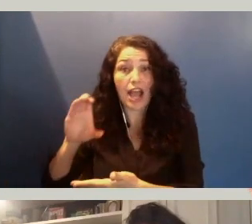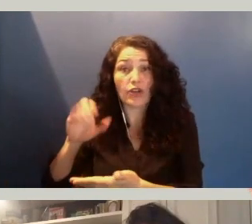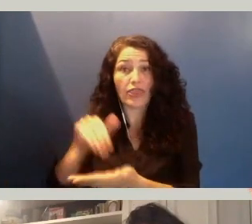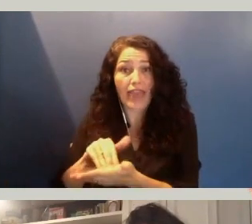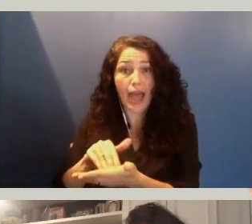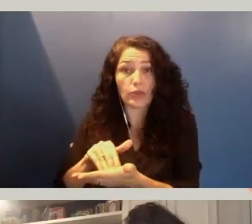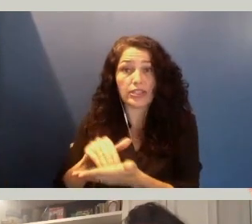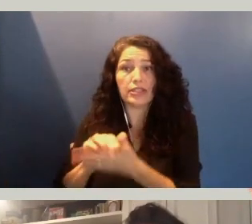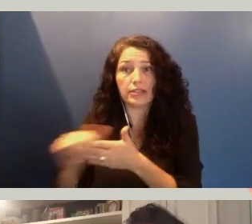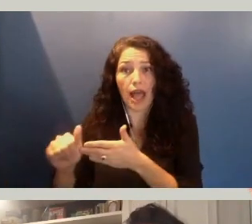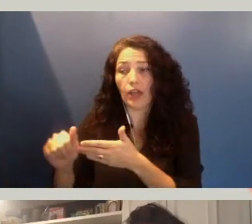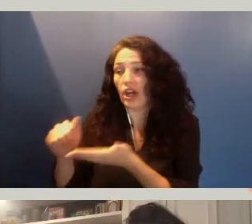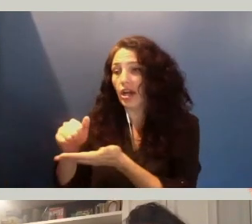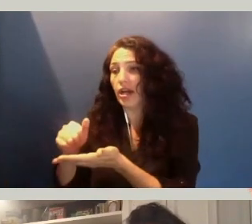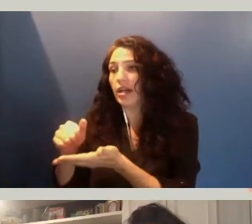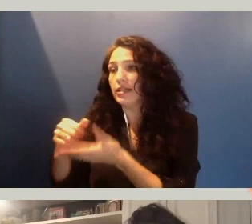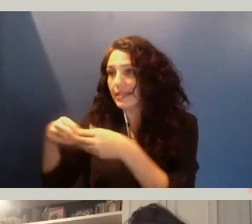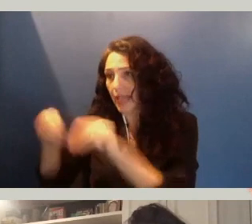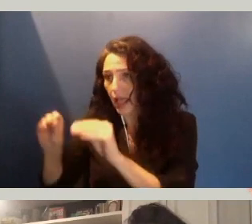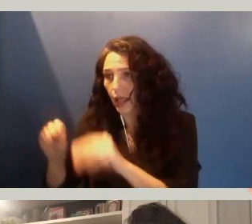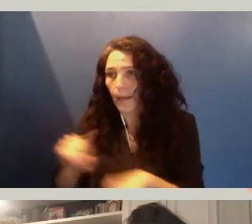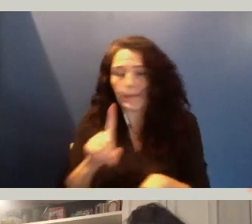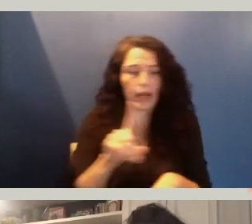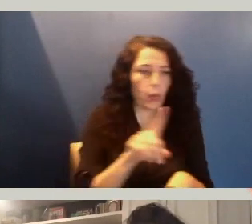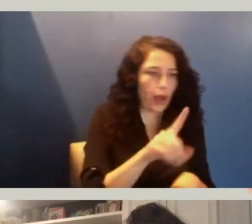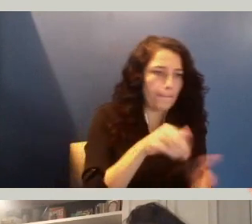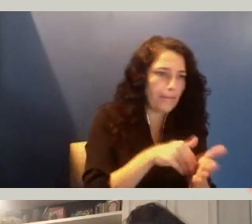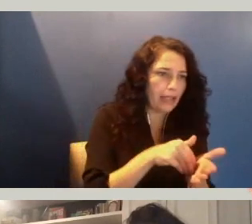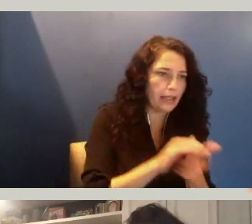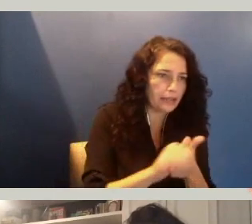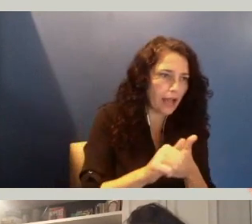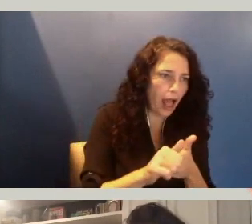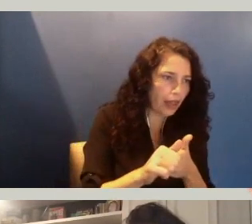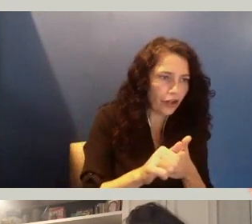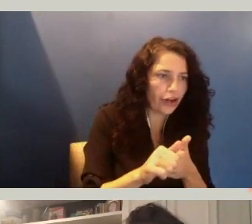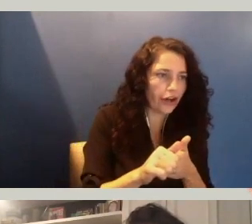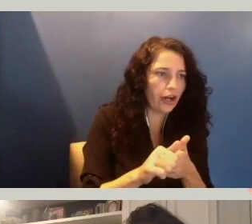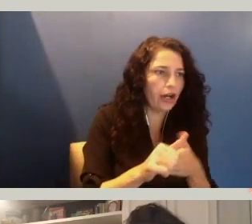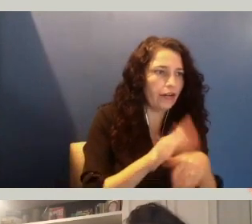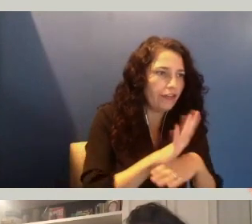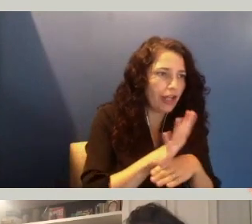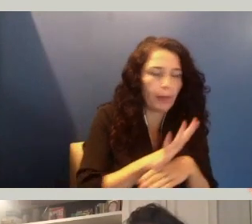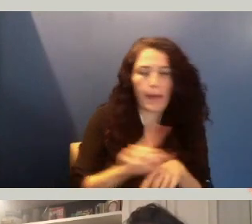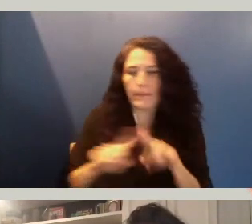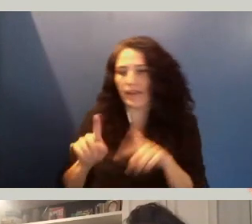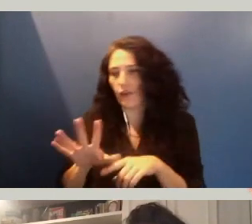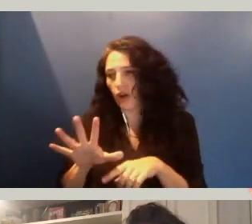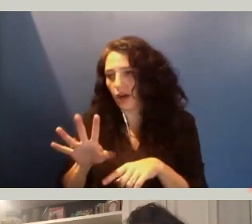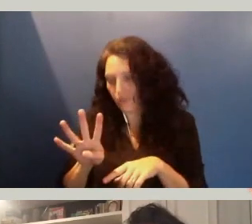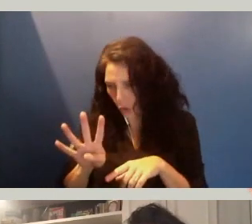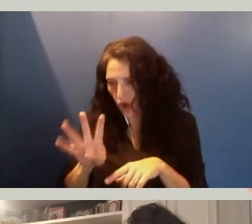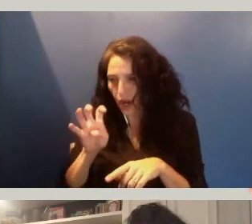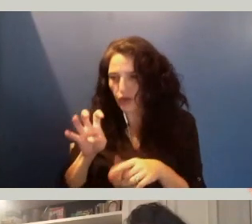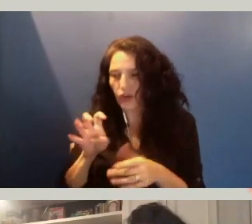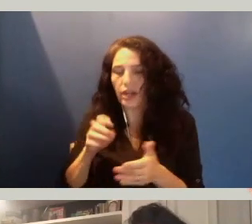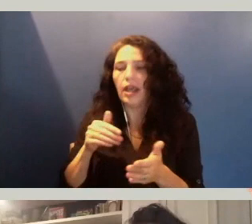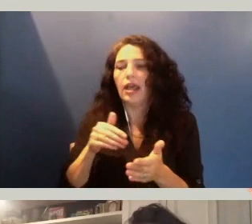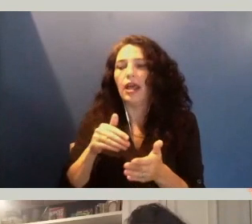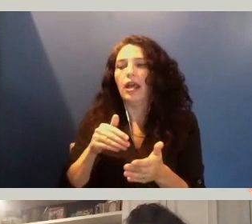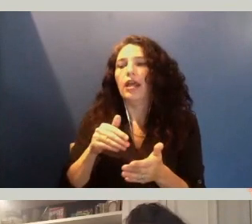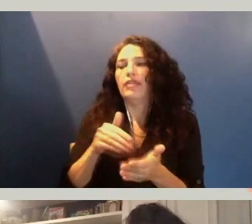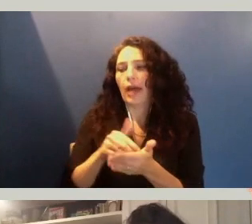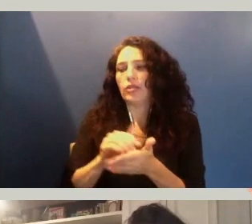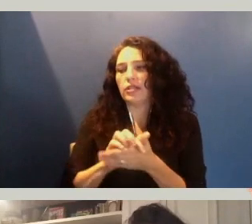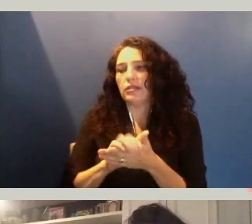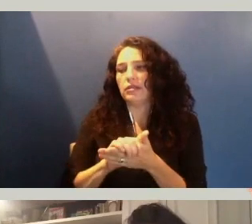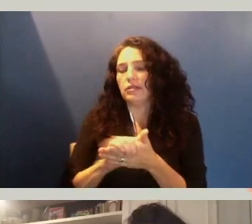on $1 million film and you have $400,000 of investment, how does that really shake out at the bottom if you have